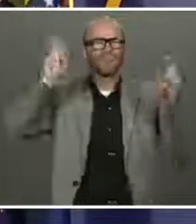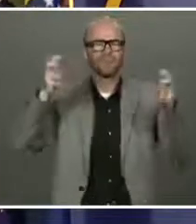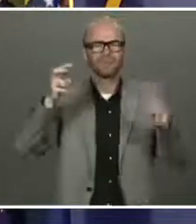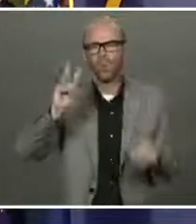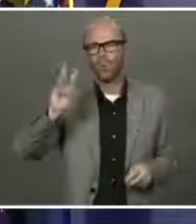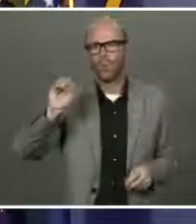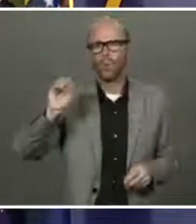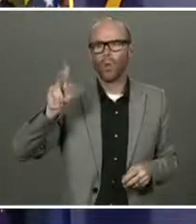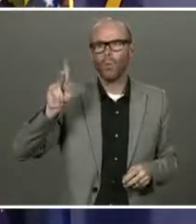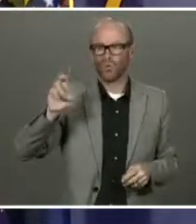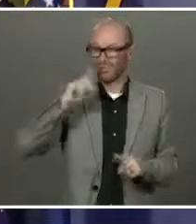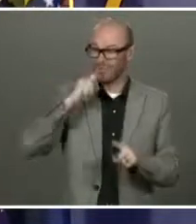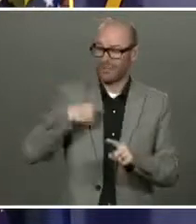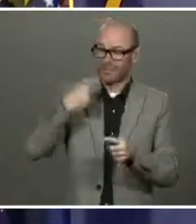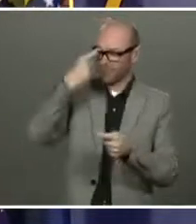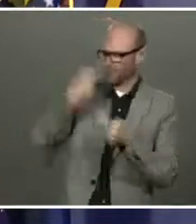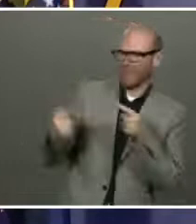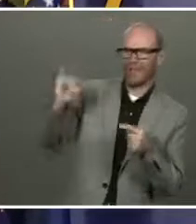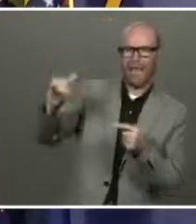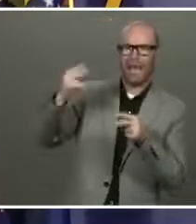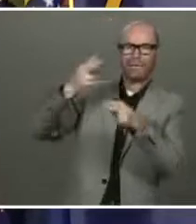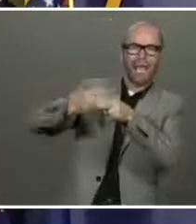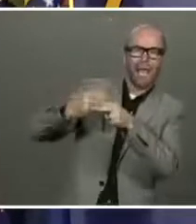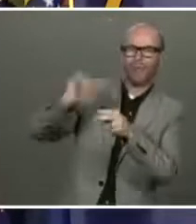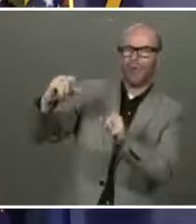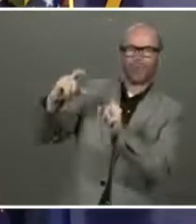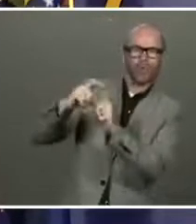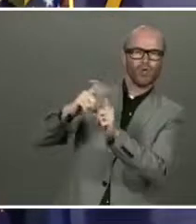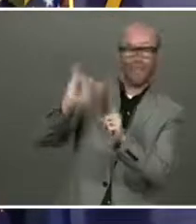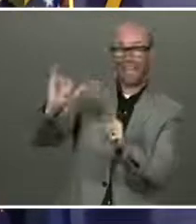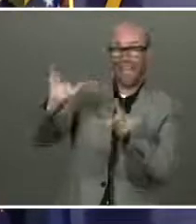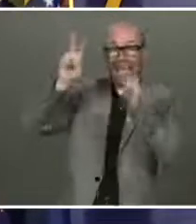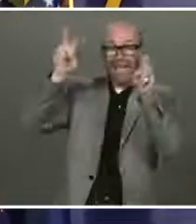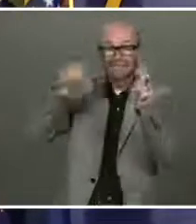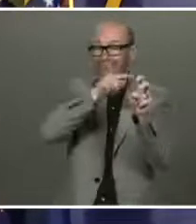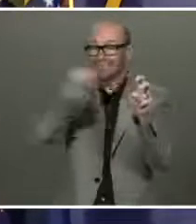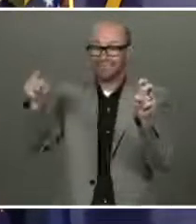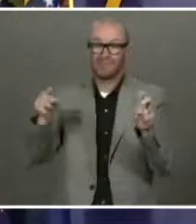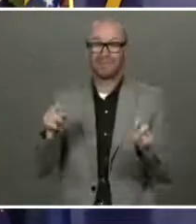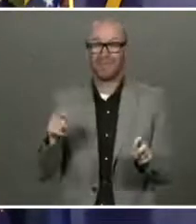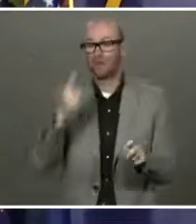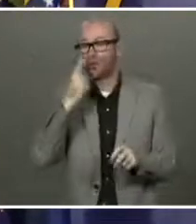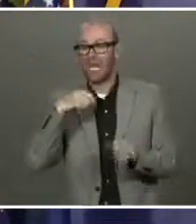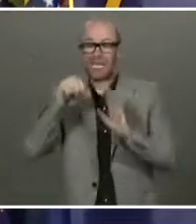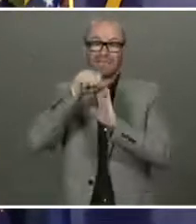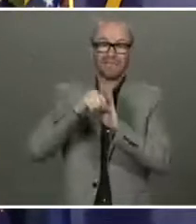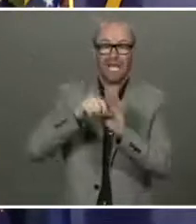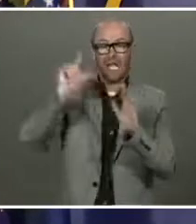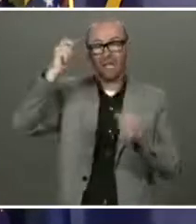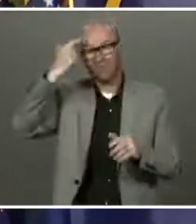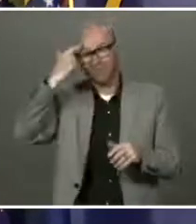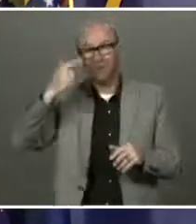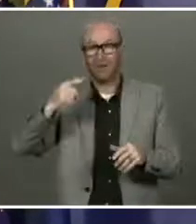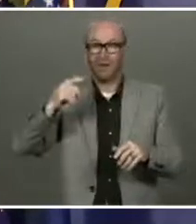I just completely disagree with it. I think it's a trash headline. It's not accurate,